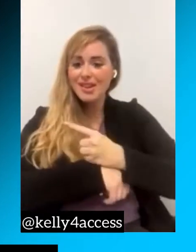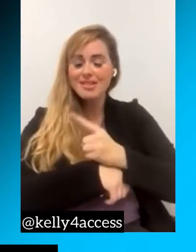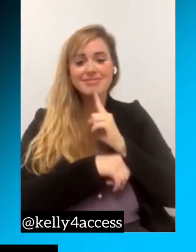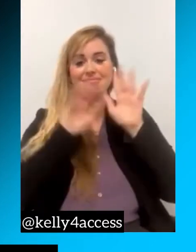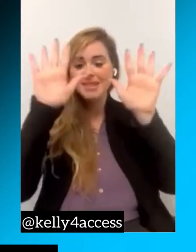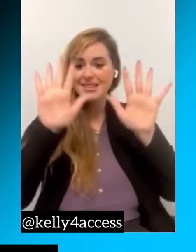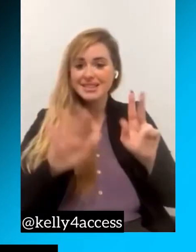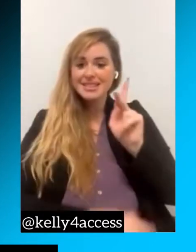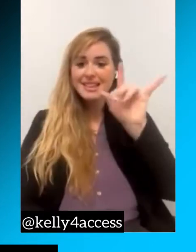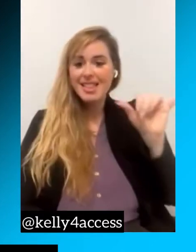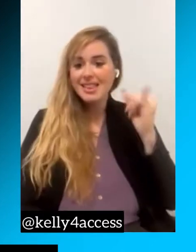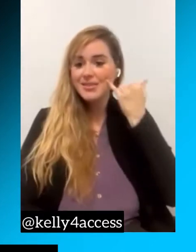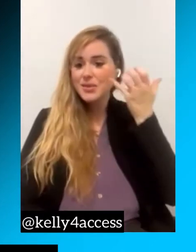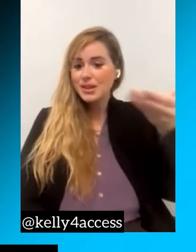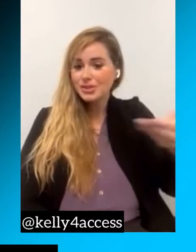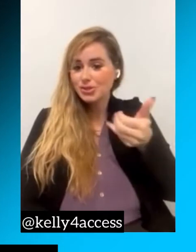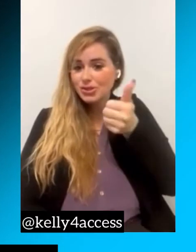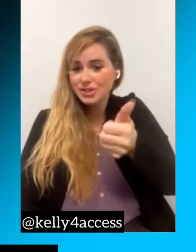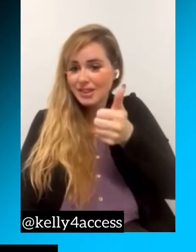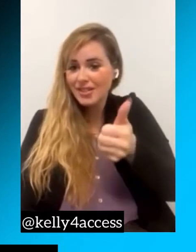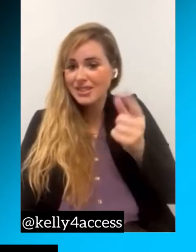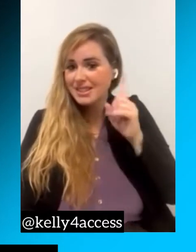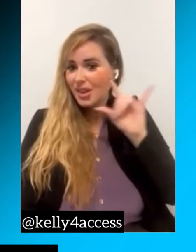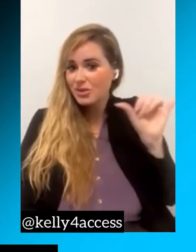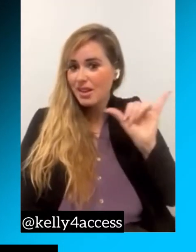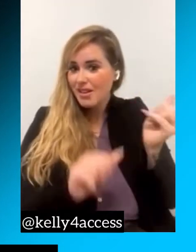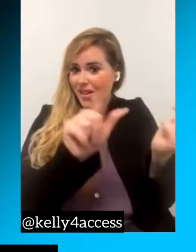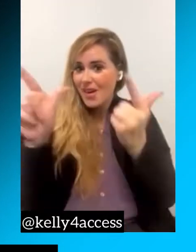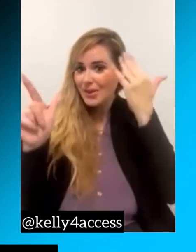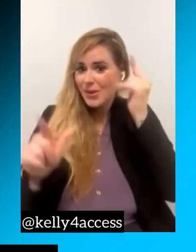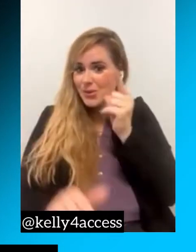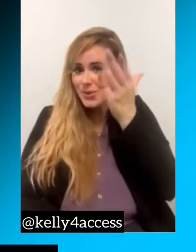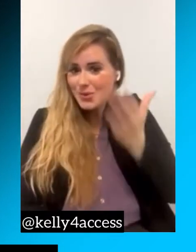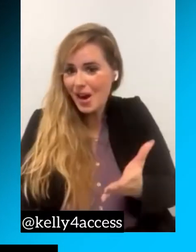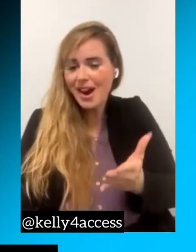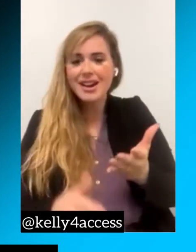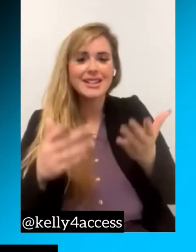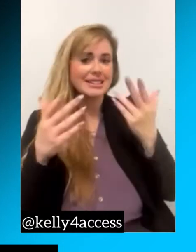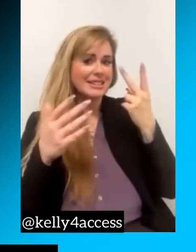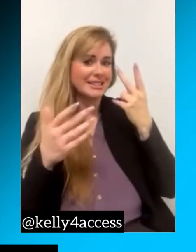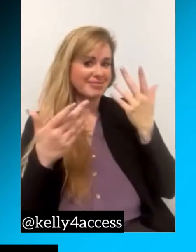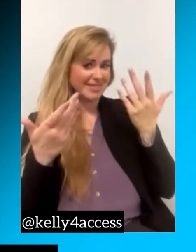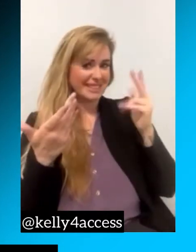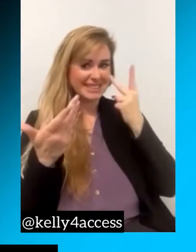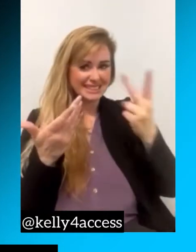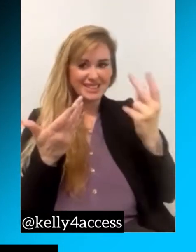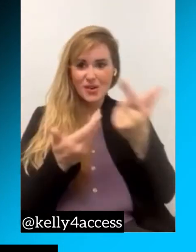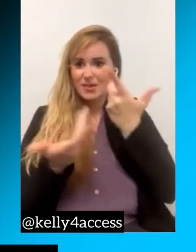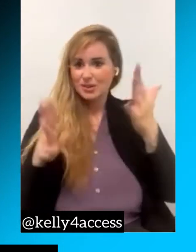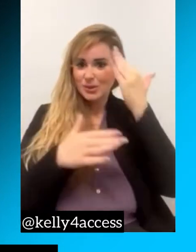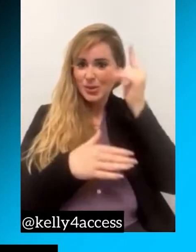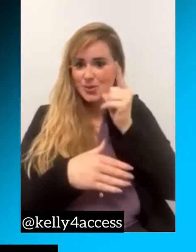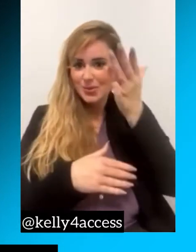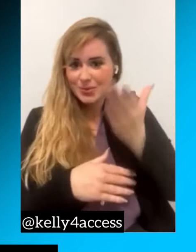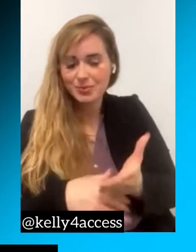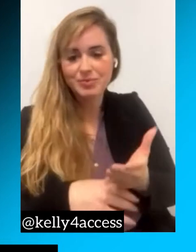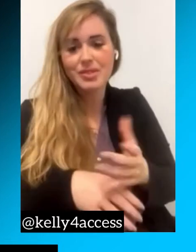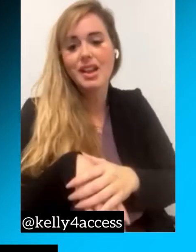like to introduce yourself, it sounds like everyone knows you, Kelly. It sounds like you're really well known. But introduce yourself.